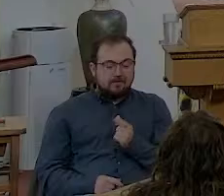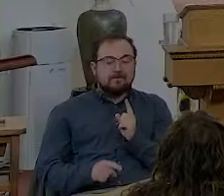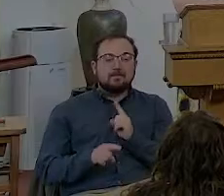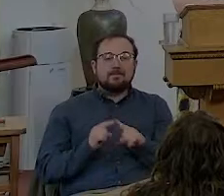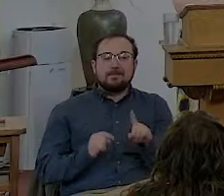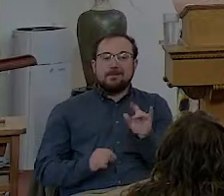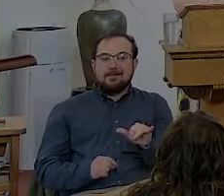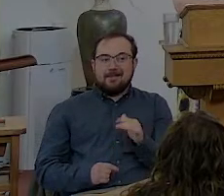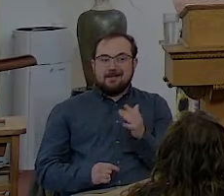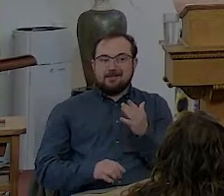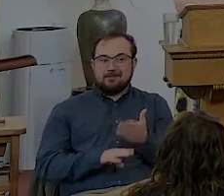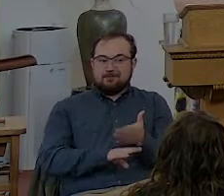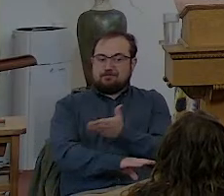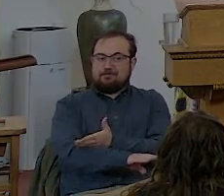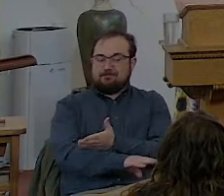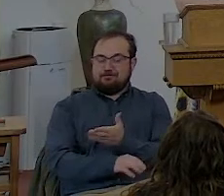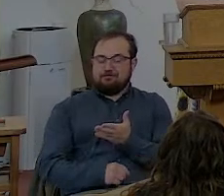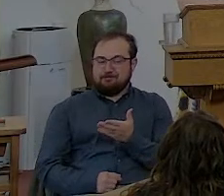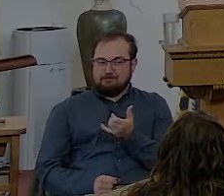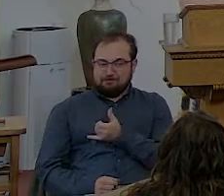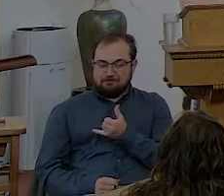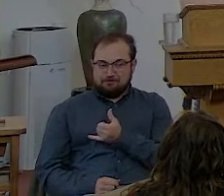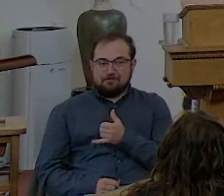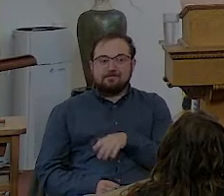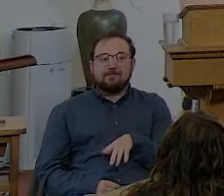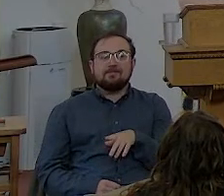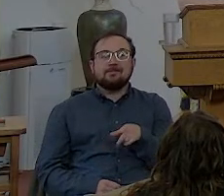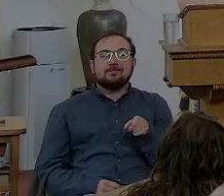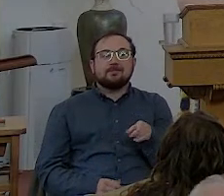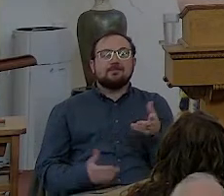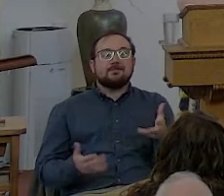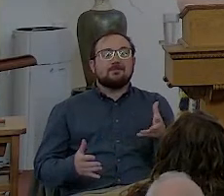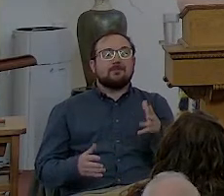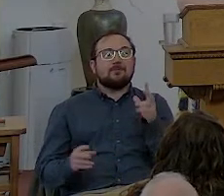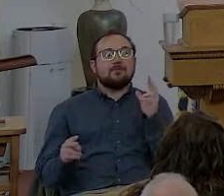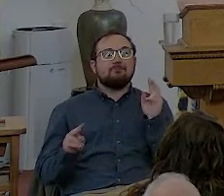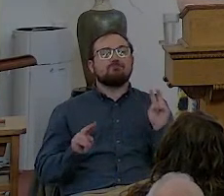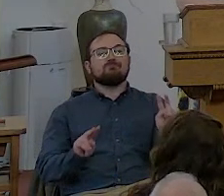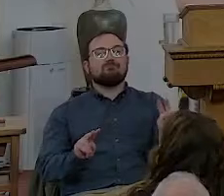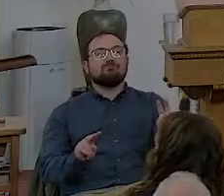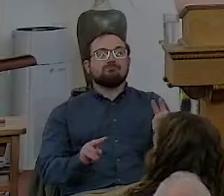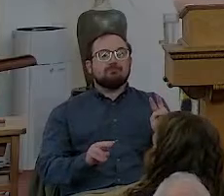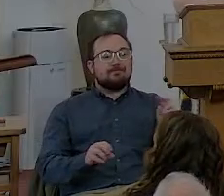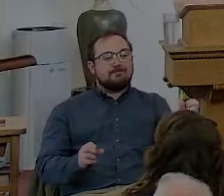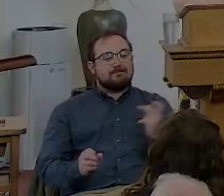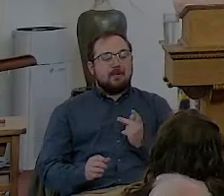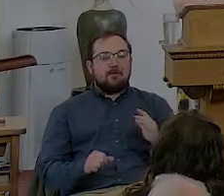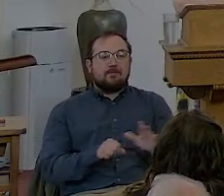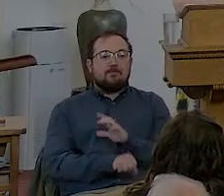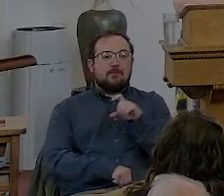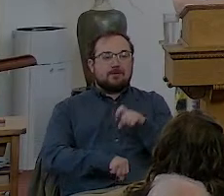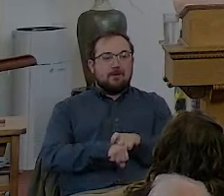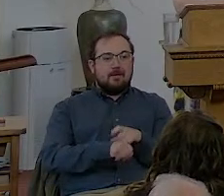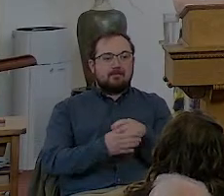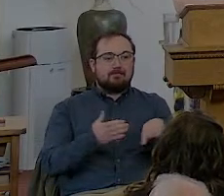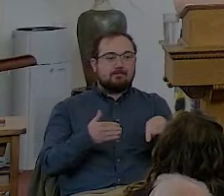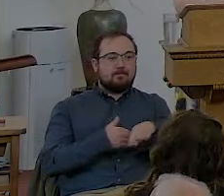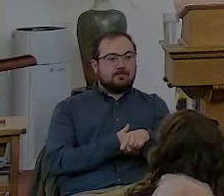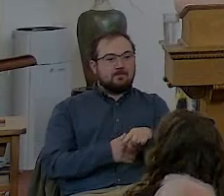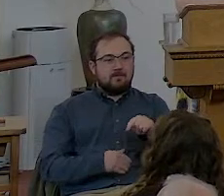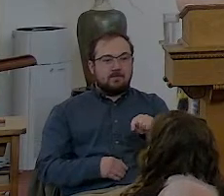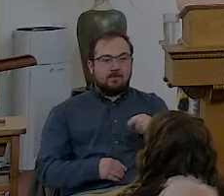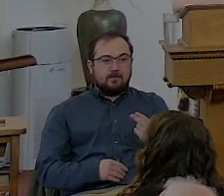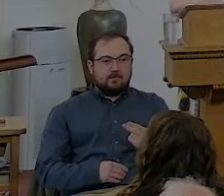that's good. That's good. And she's already looking forward to being back full-time this coming Thursday, which